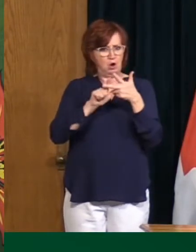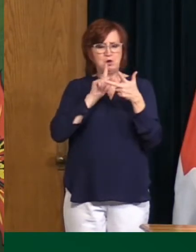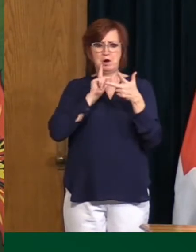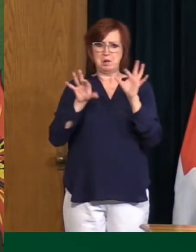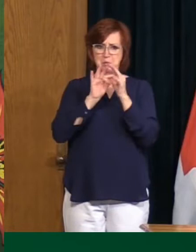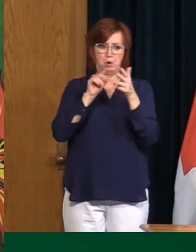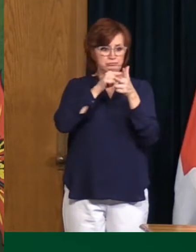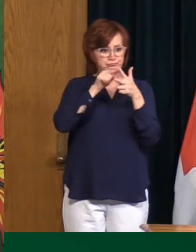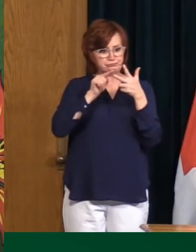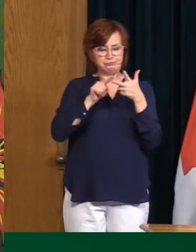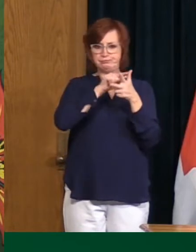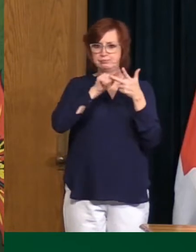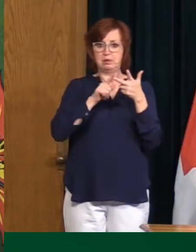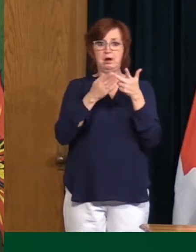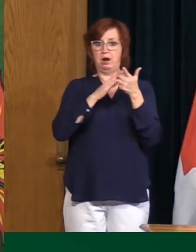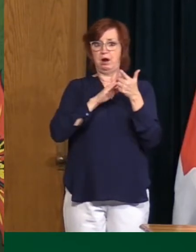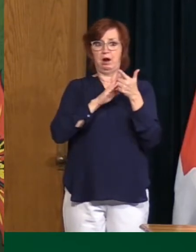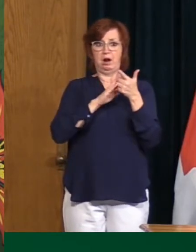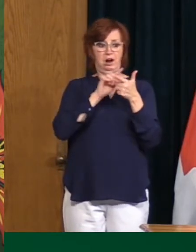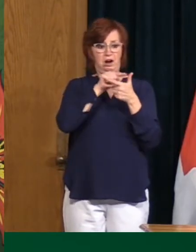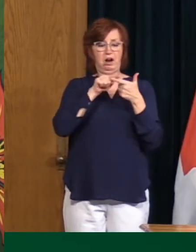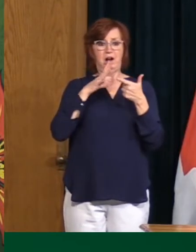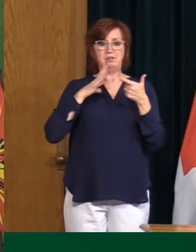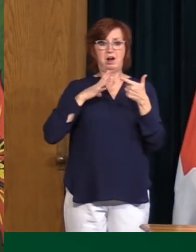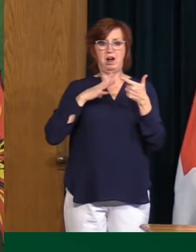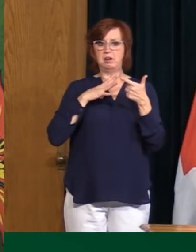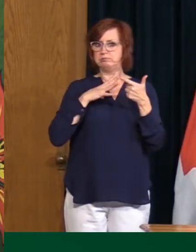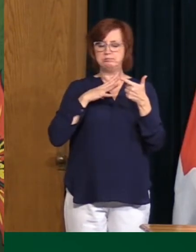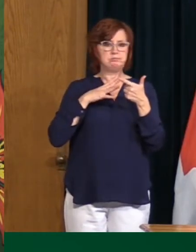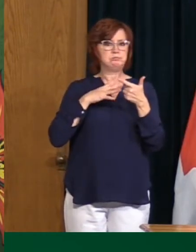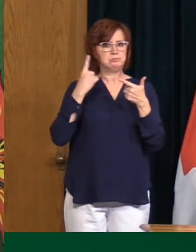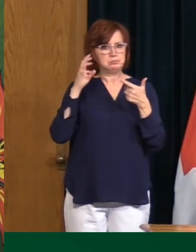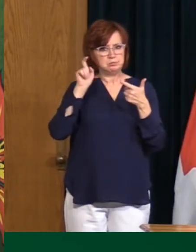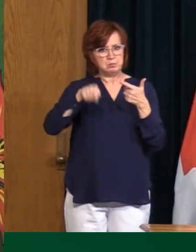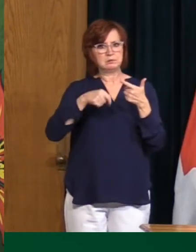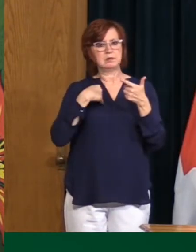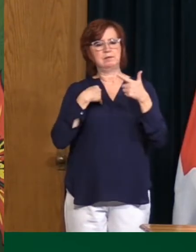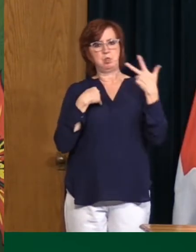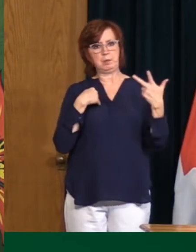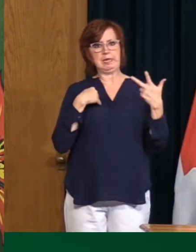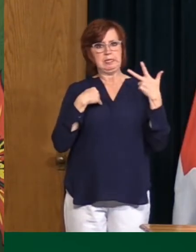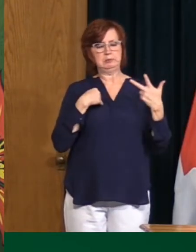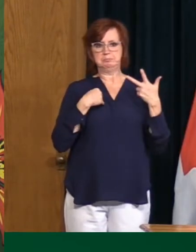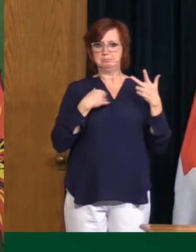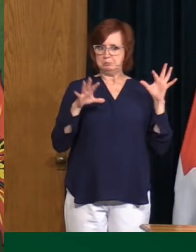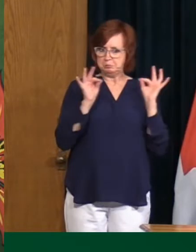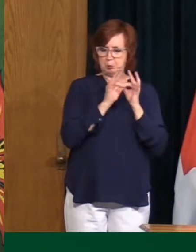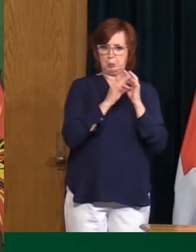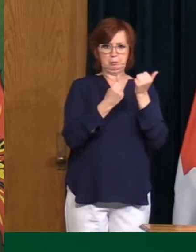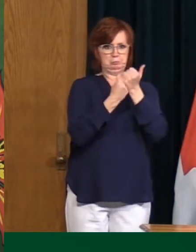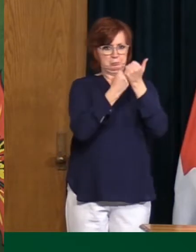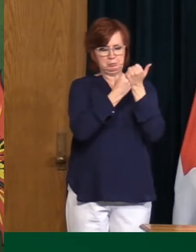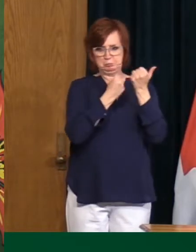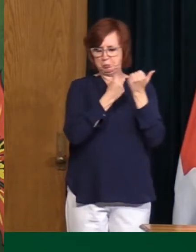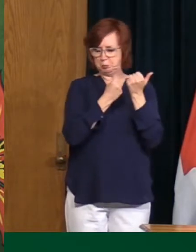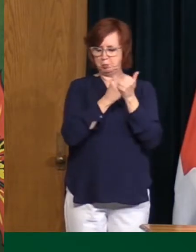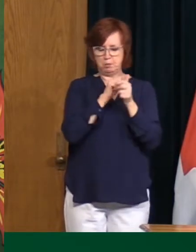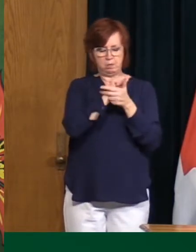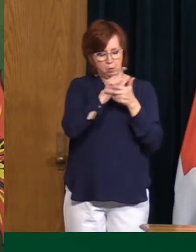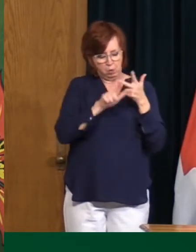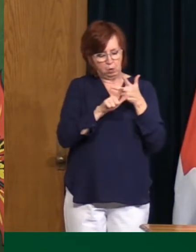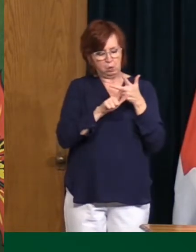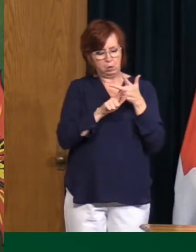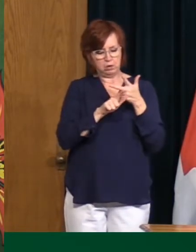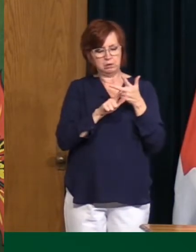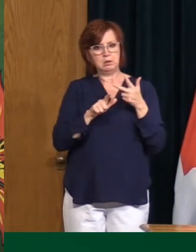through some of the challenges that we're seeing in communities across the province, it's how do we put supports in place to support that